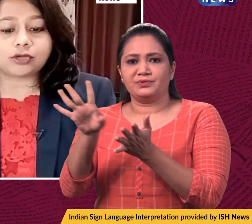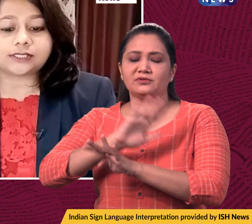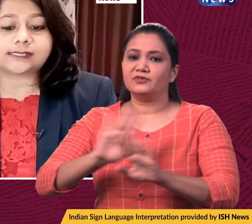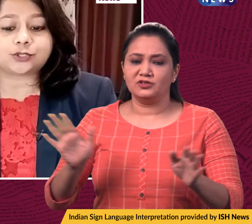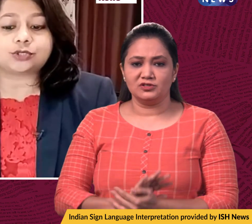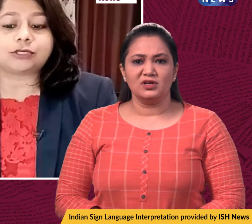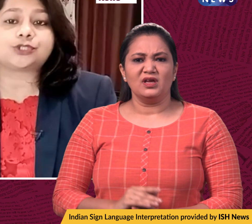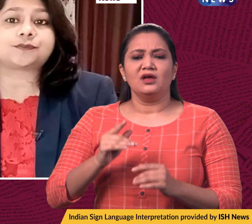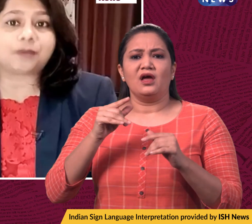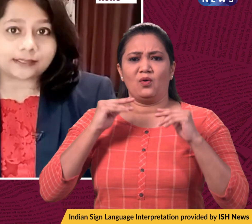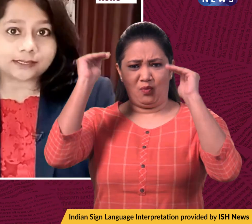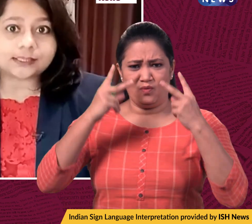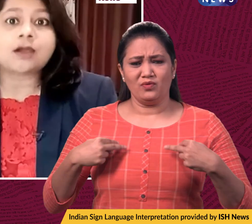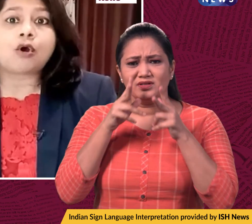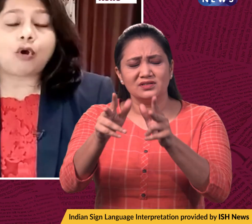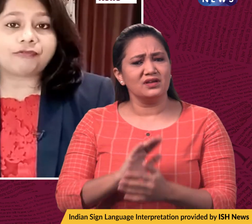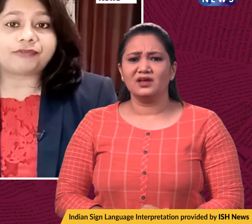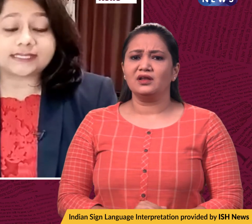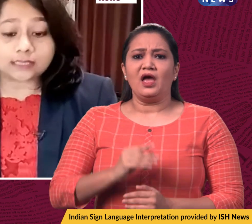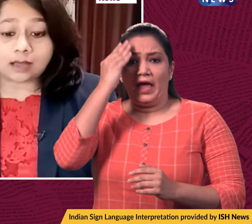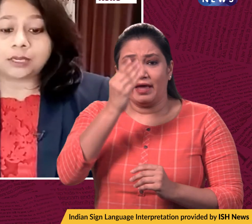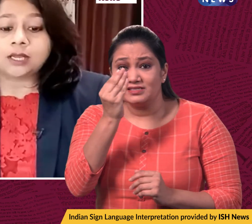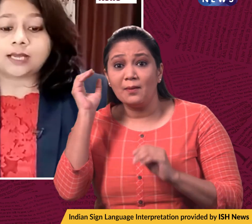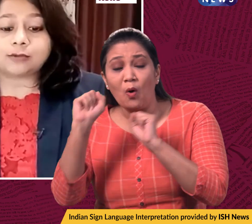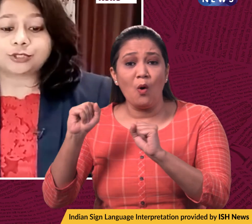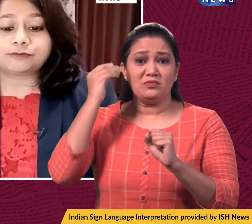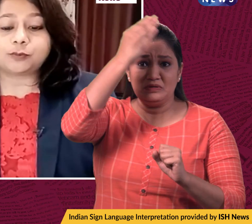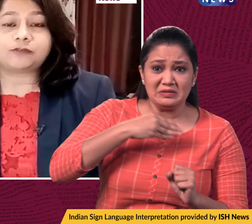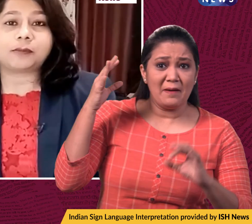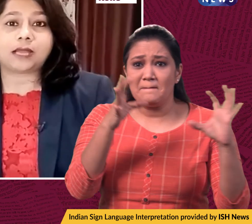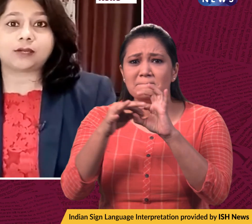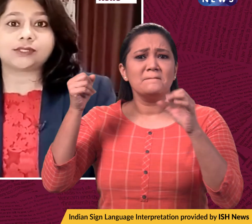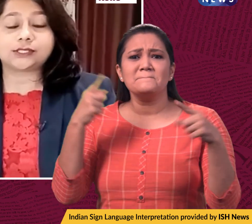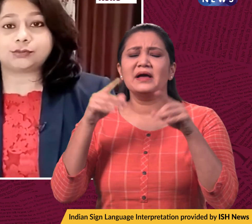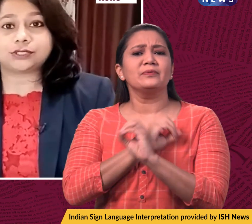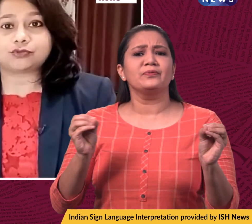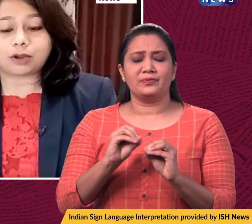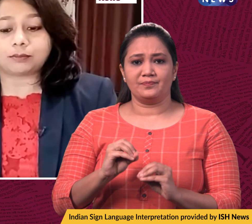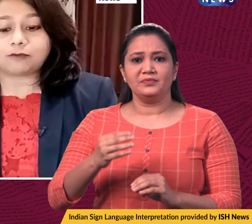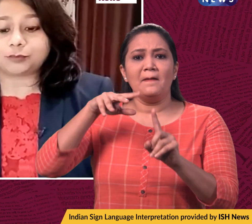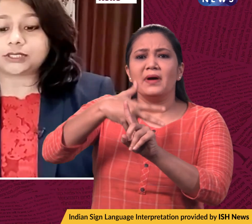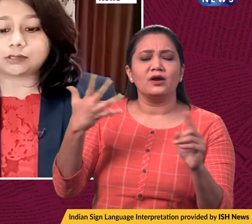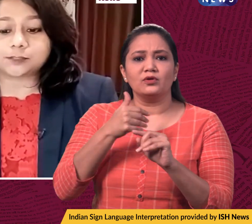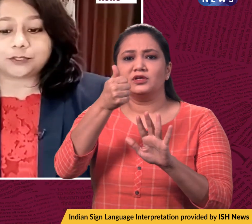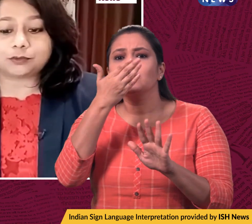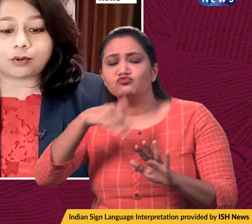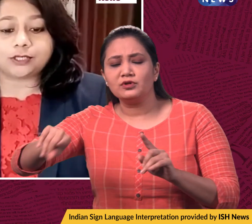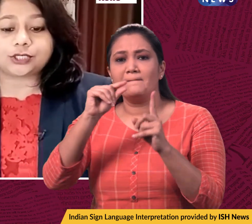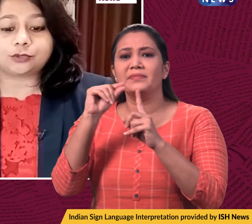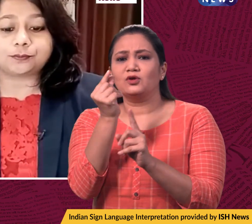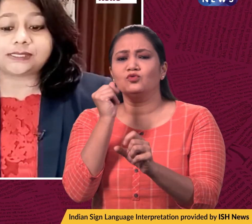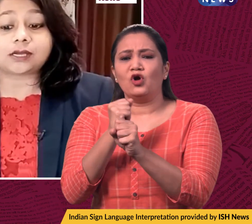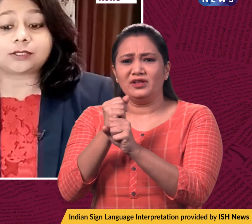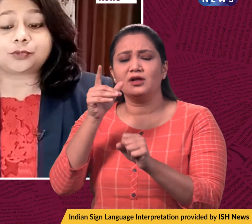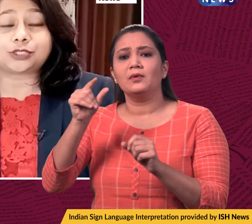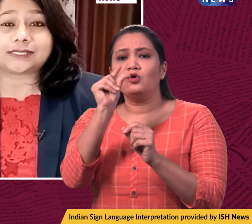is not an essential religious practice of Islam. Now, to give you a bit of a background, 6 students from Govt Girls PU College